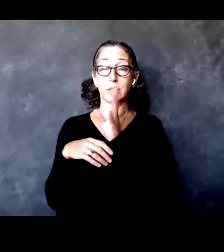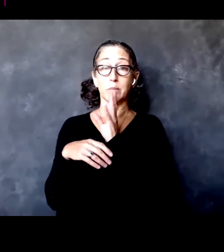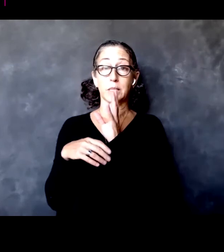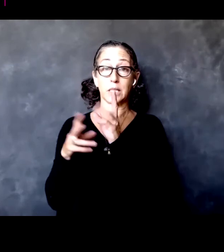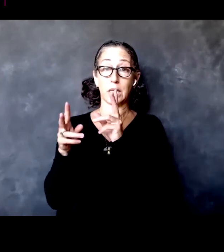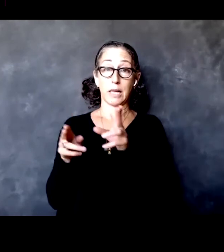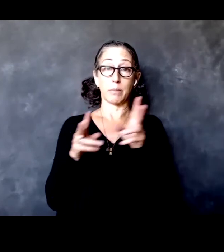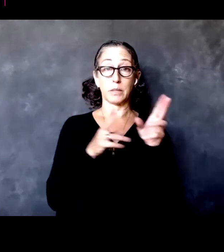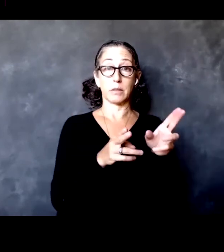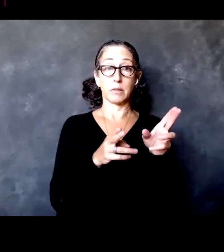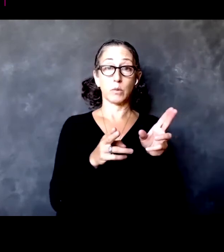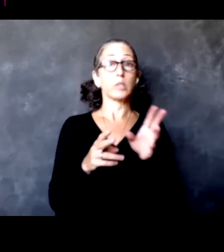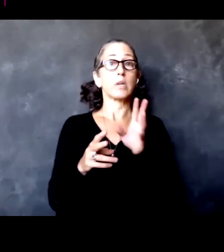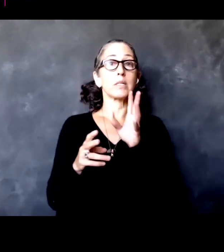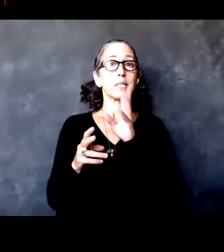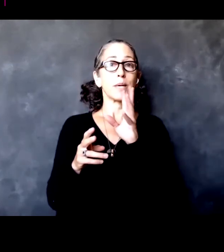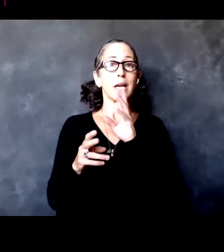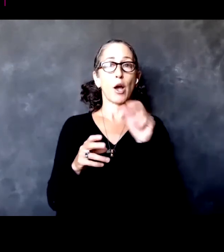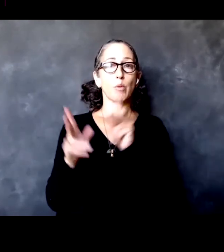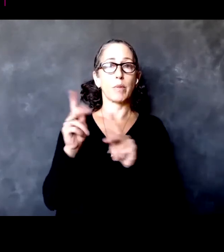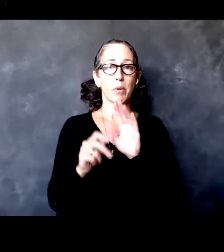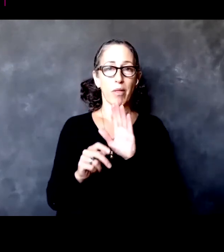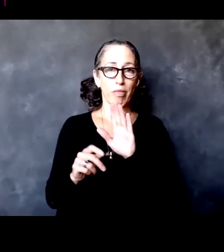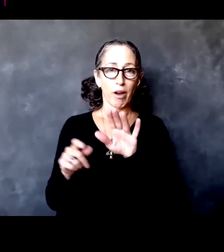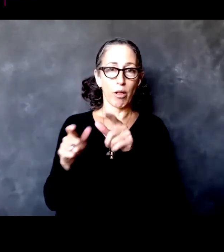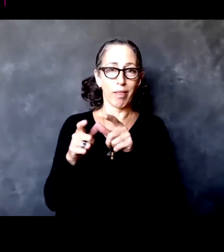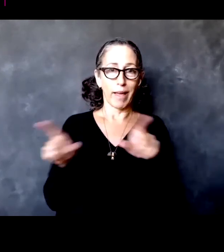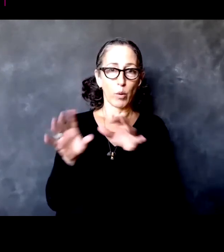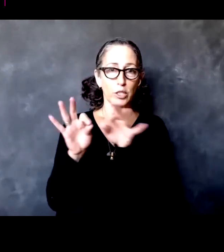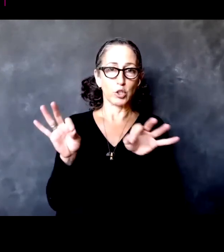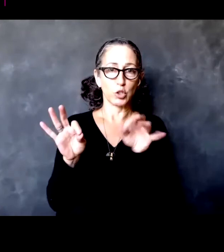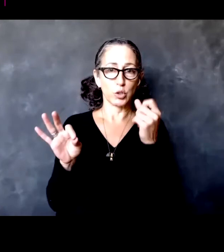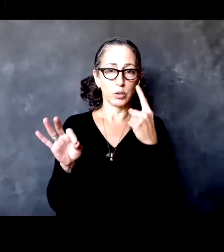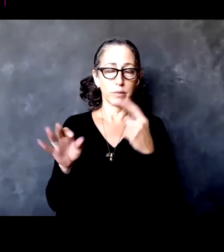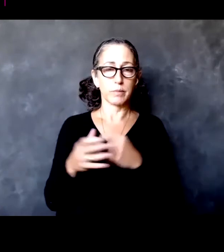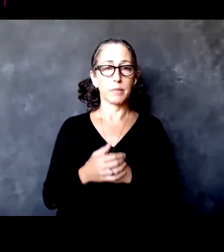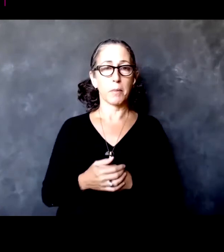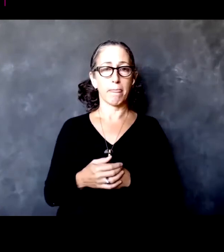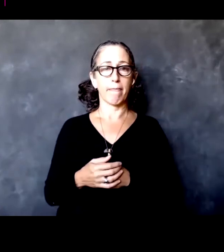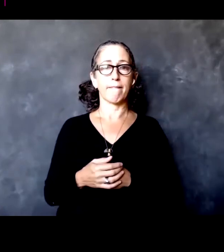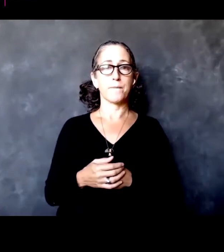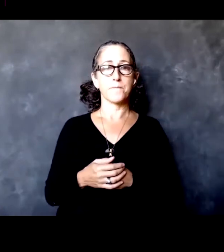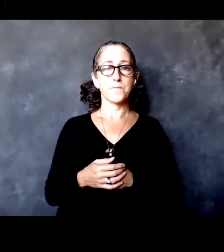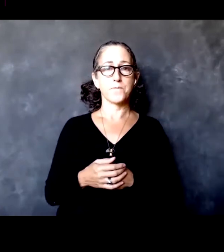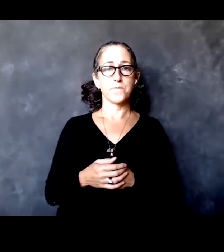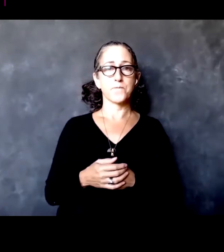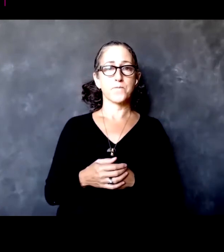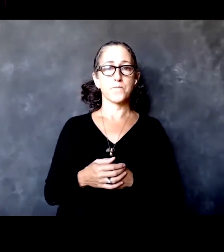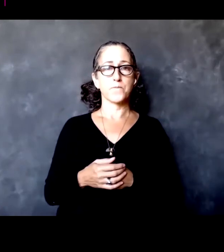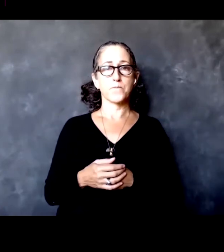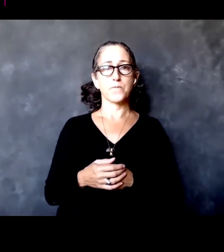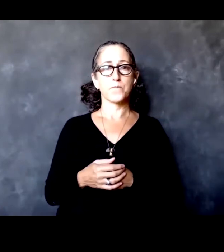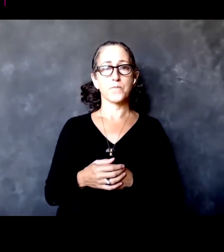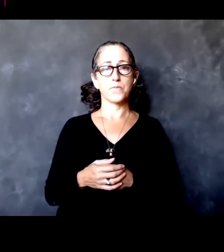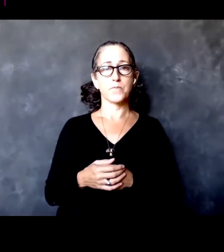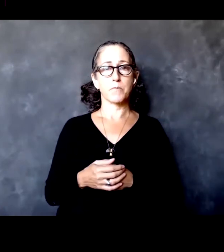language. And so what that means, and I'm going to flip to a very practical part now, because now we're going to get into how to